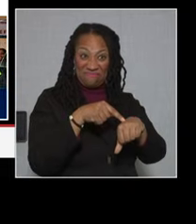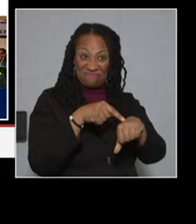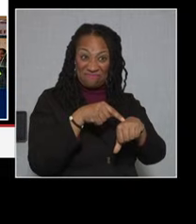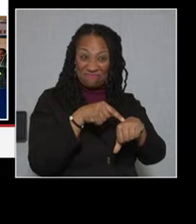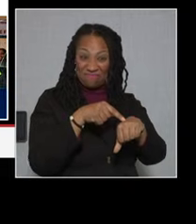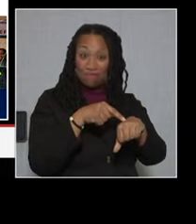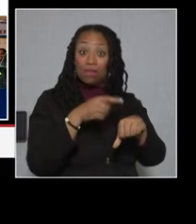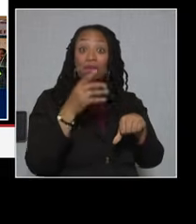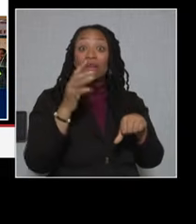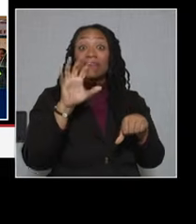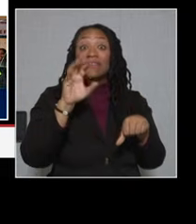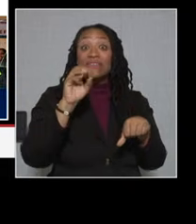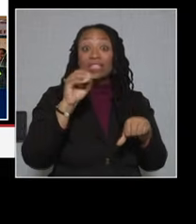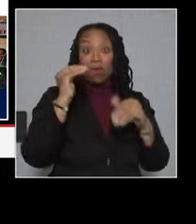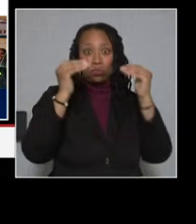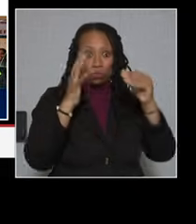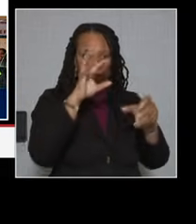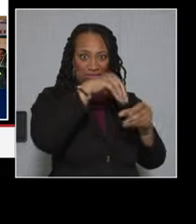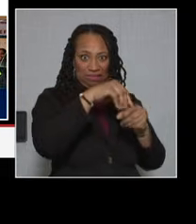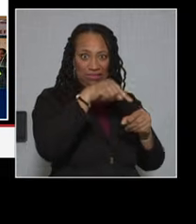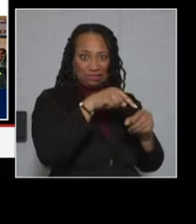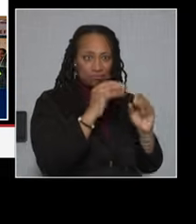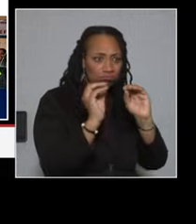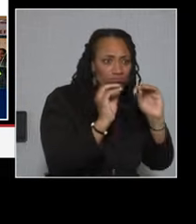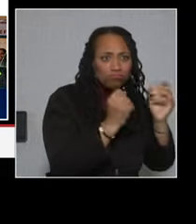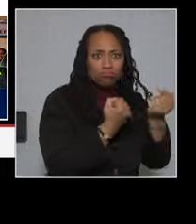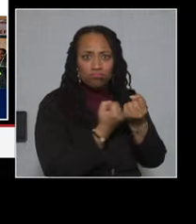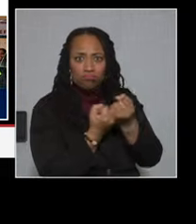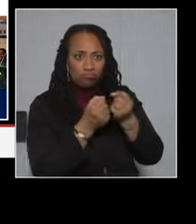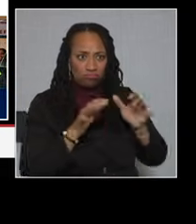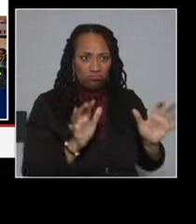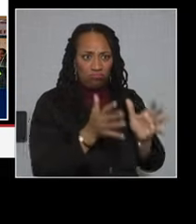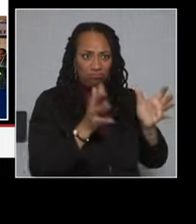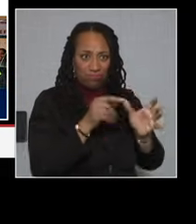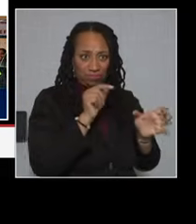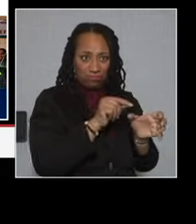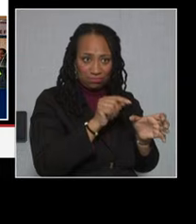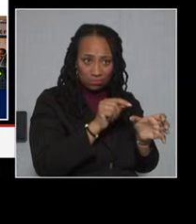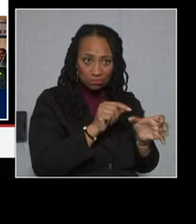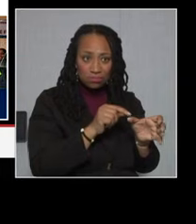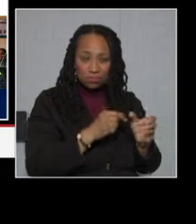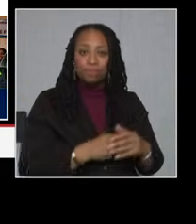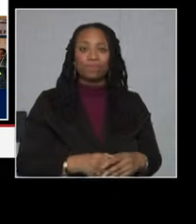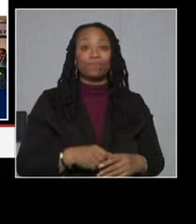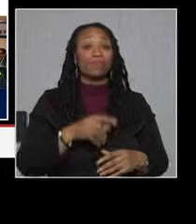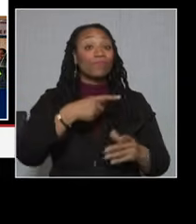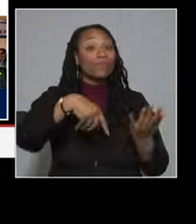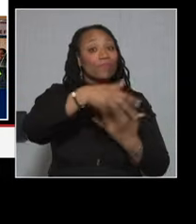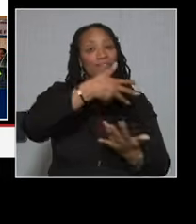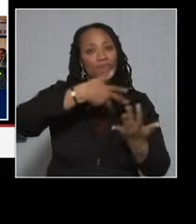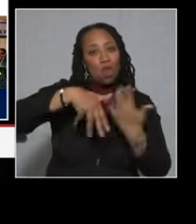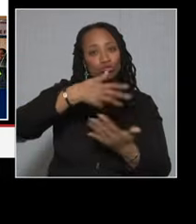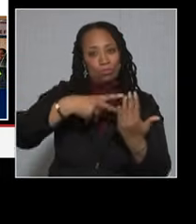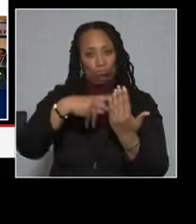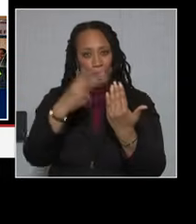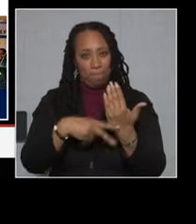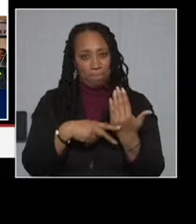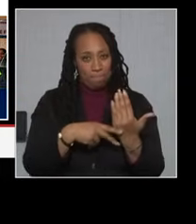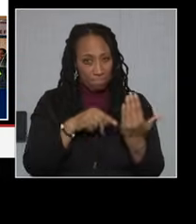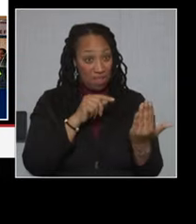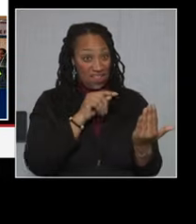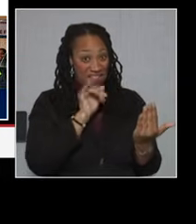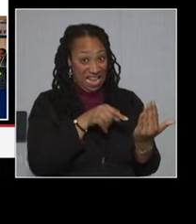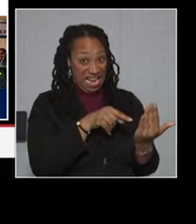program full-time, getting paid, and will be guaranteed interviews by Accenture. And those are the kinds of innovations that will ensure our residents